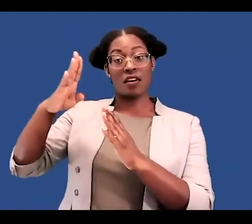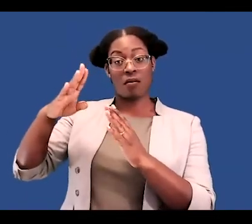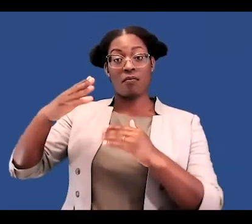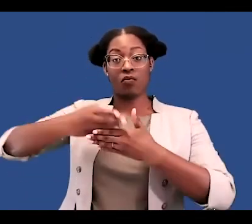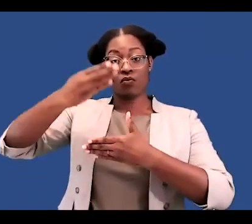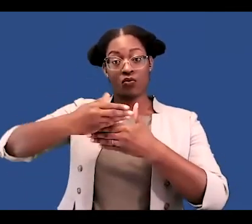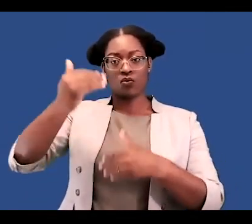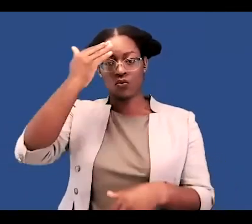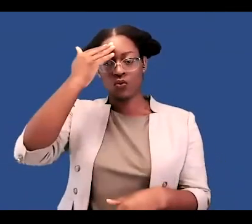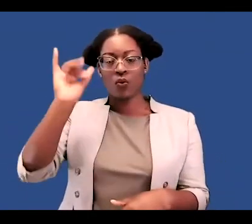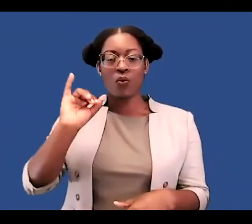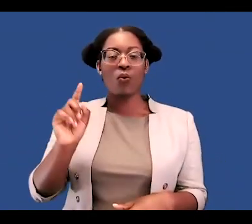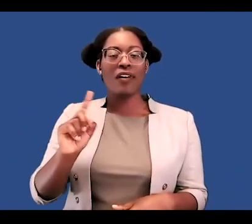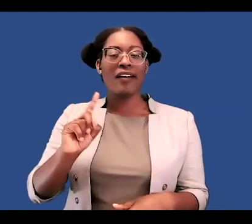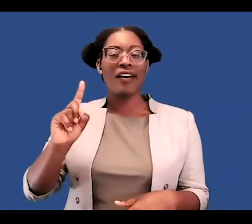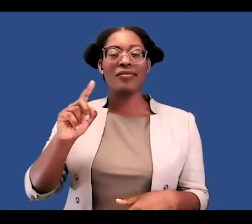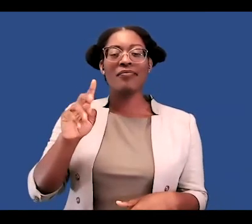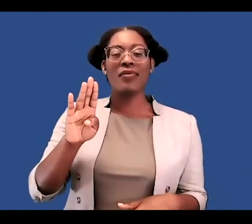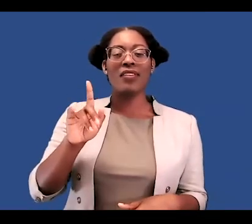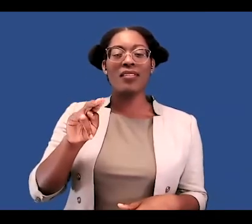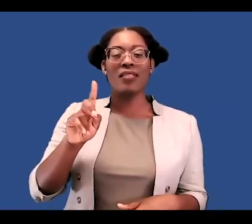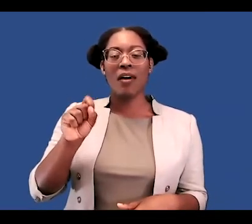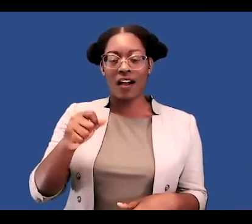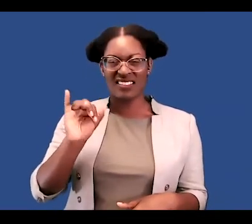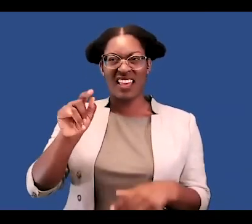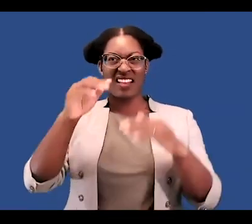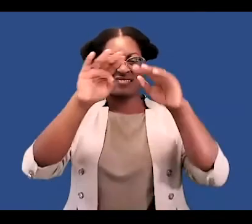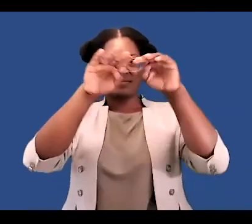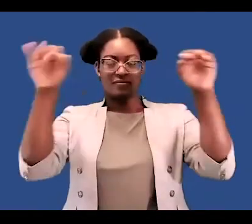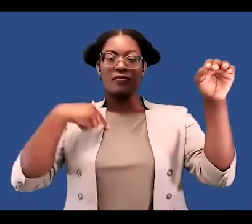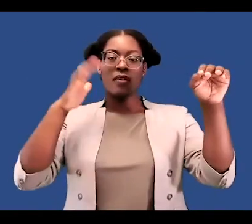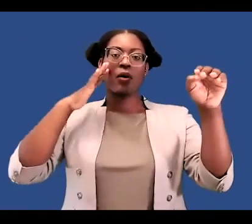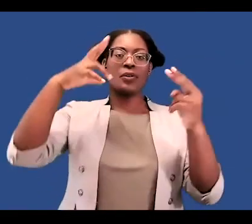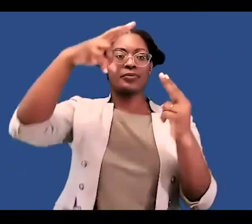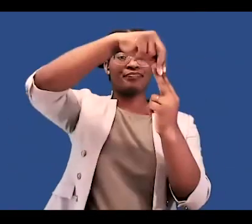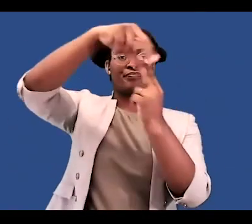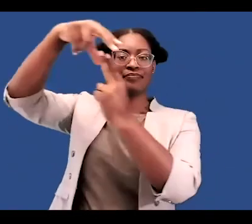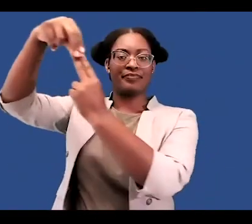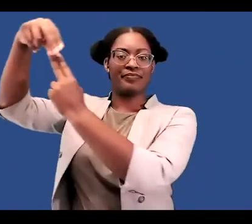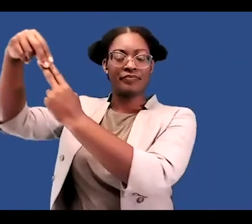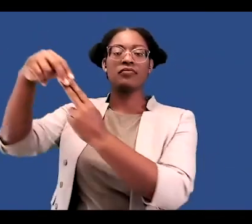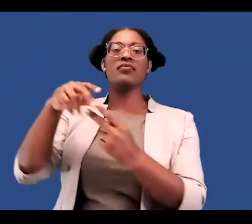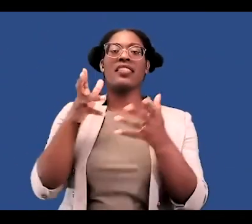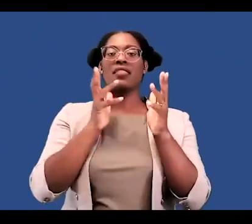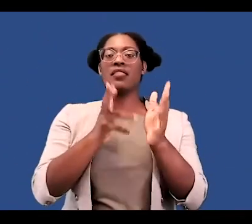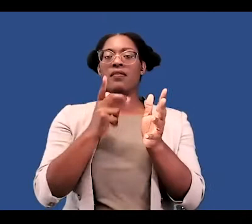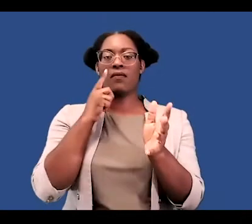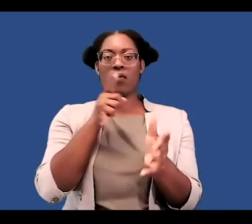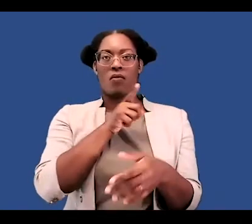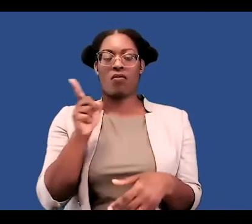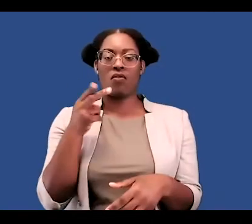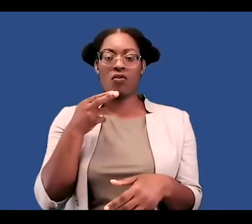blinds are and attach the rubber band so they can hang and get like the fresh sun coming in to dry them out. Typically it takes